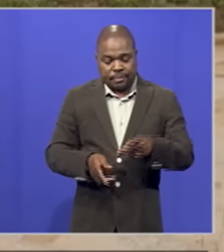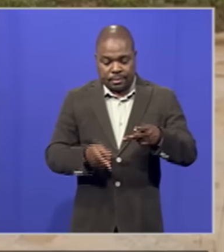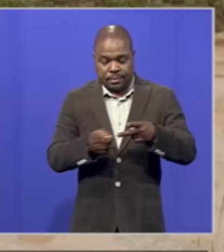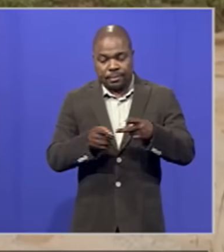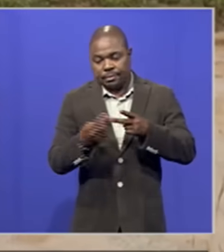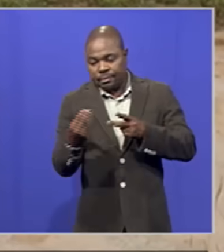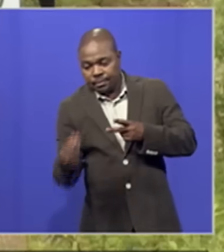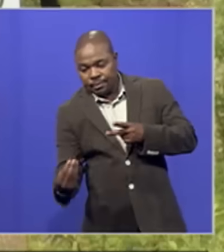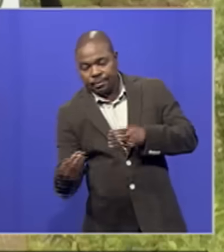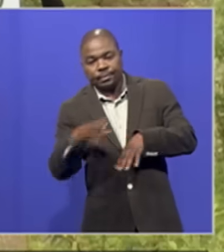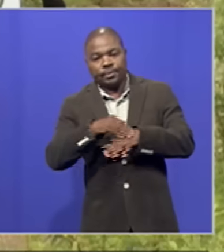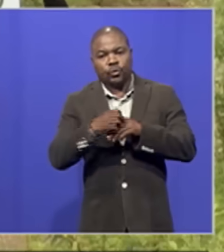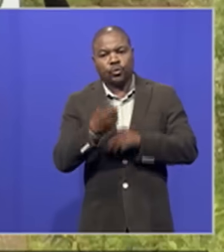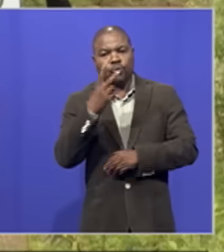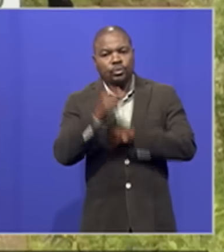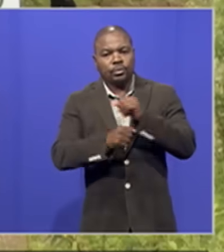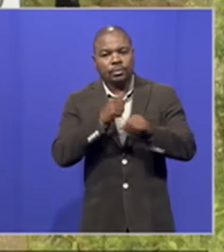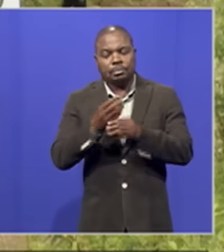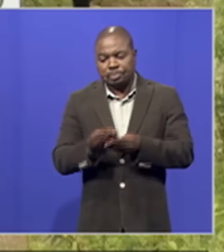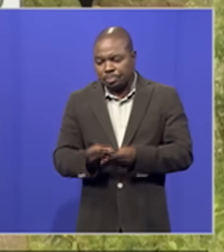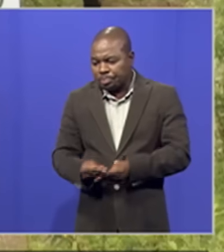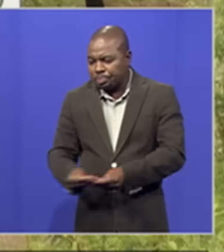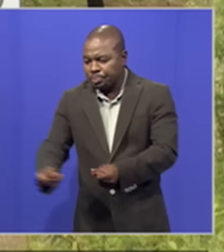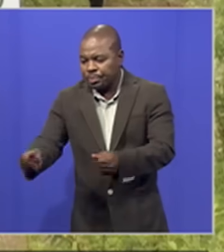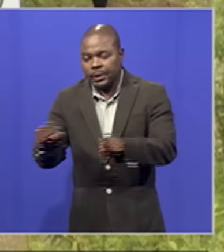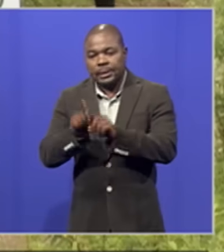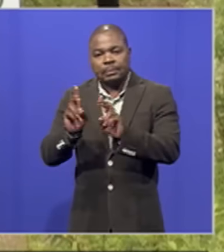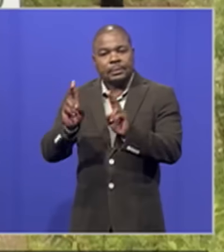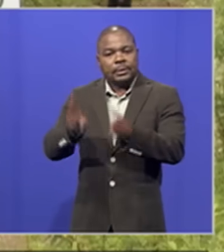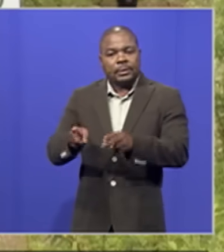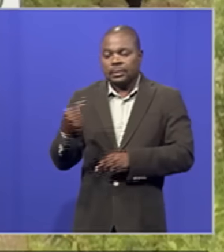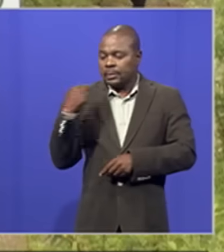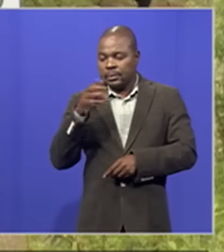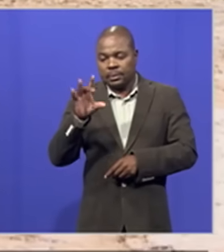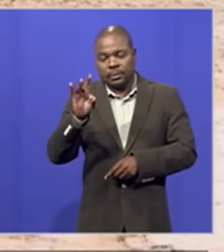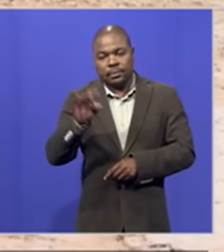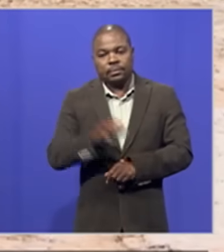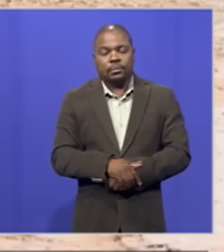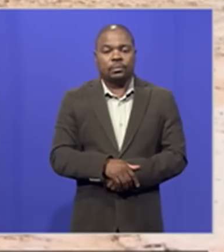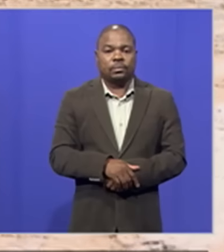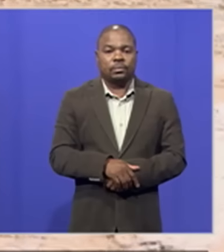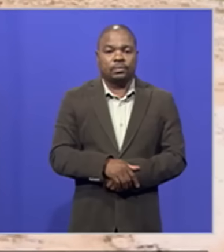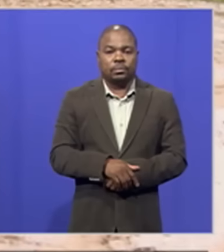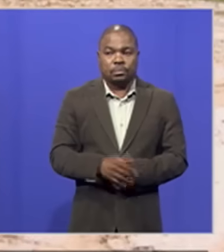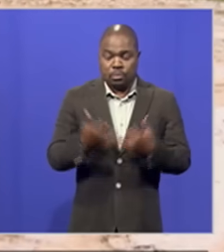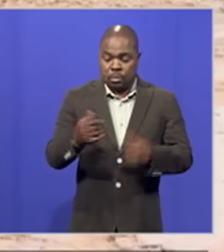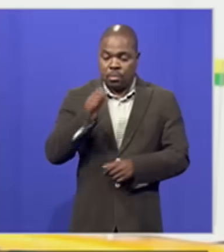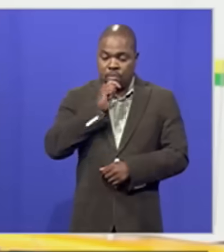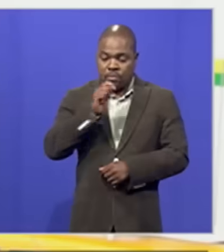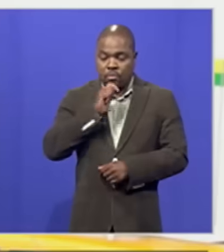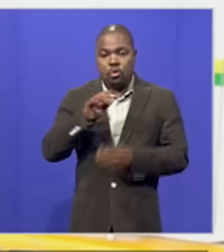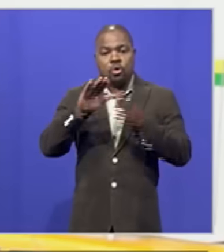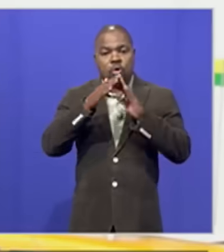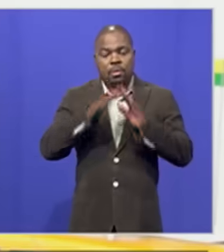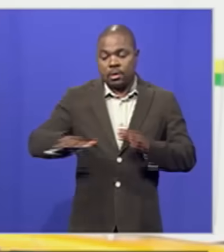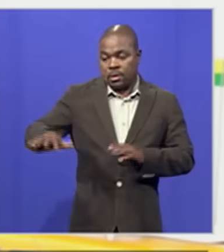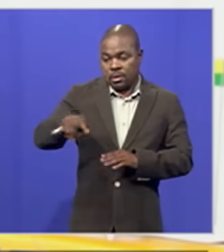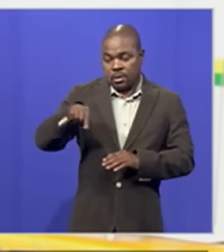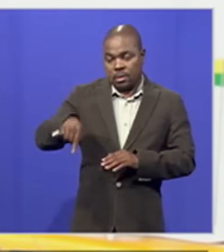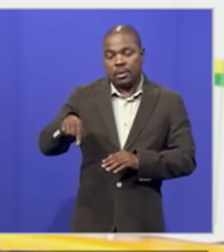wa mengwaga ye mebedi a nweletše ebile a hlokofetše ka la bobedi. And this morning, the community of